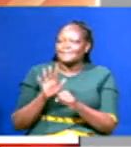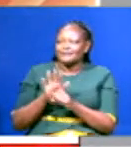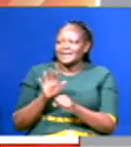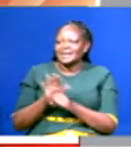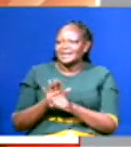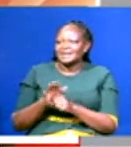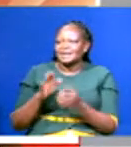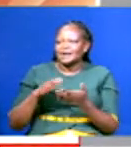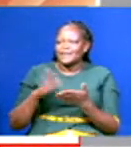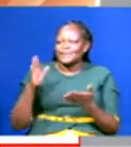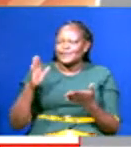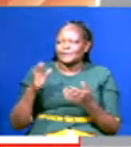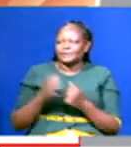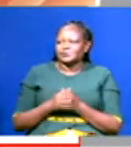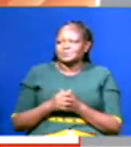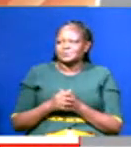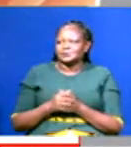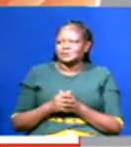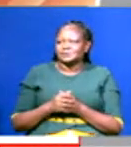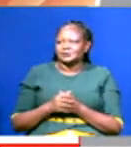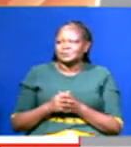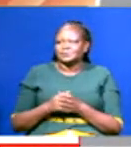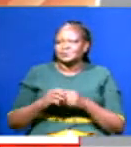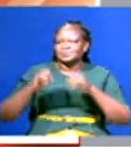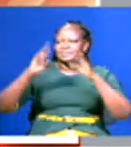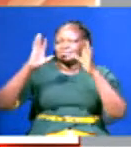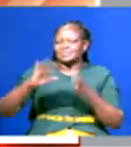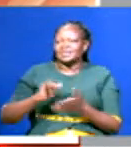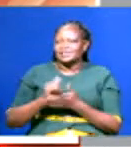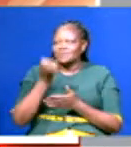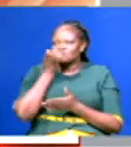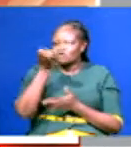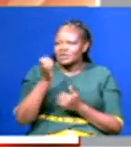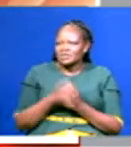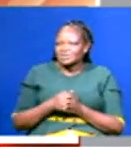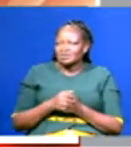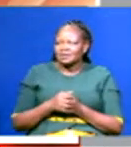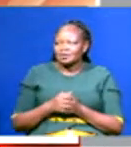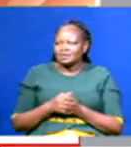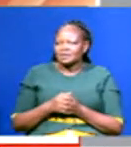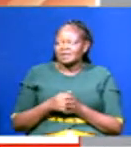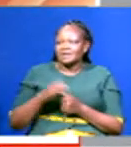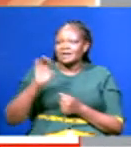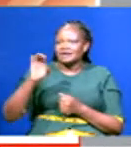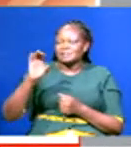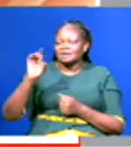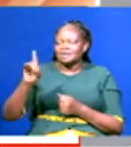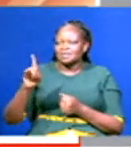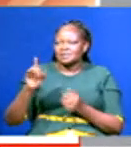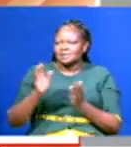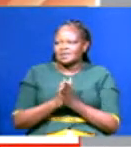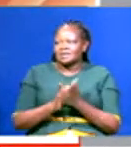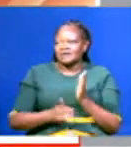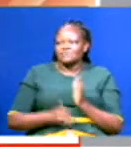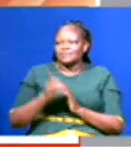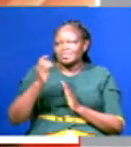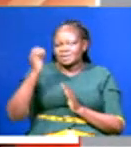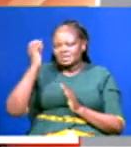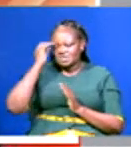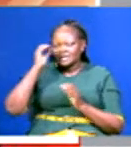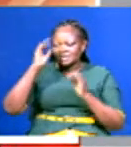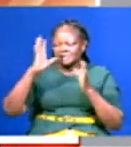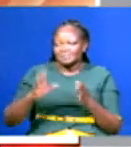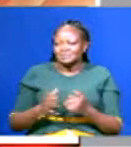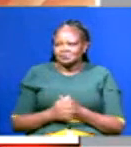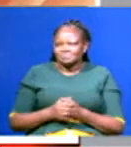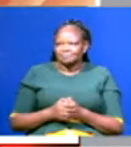most underrated teachers in the Republic of Kenya. Which one? Early childhood and development education teachers, kindergarten teachers.